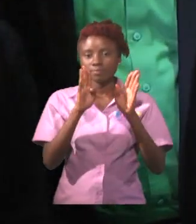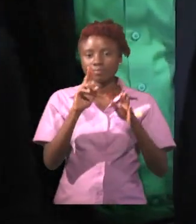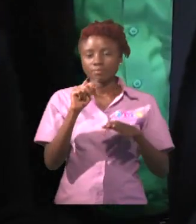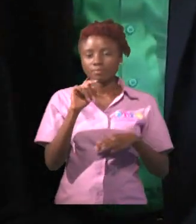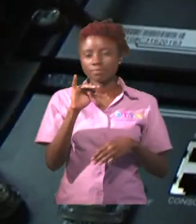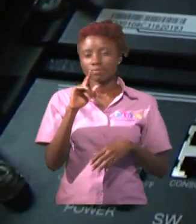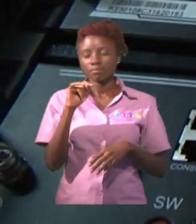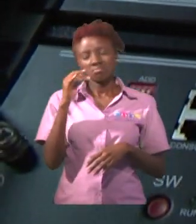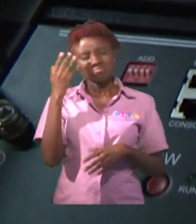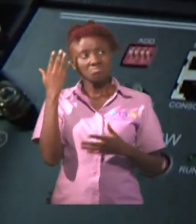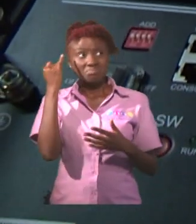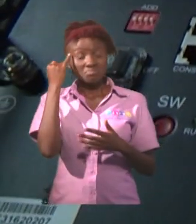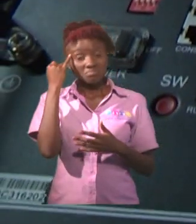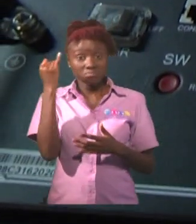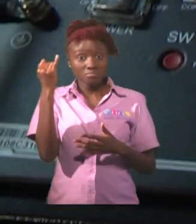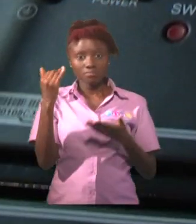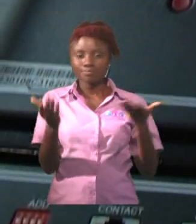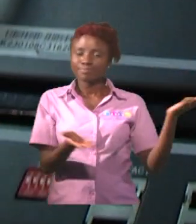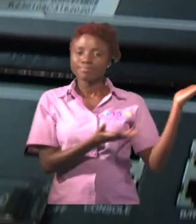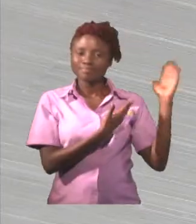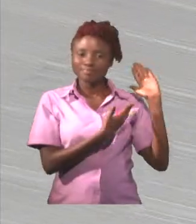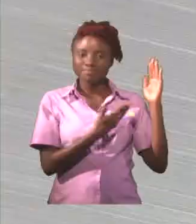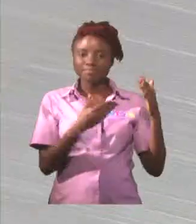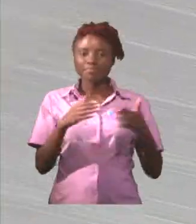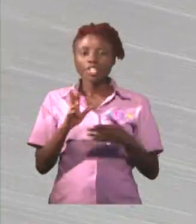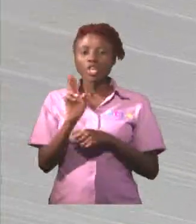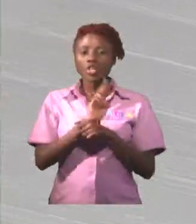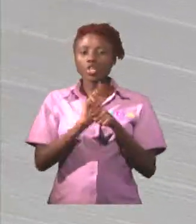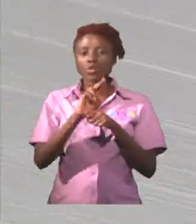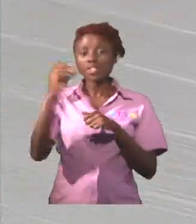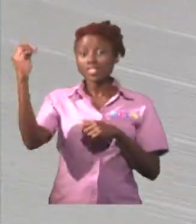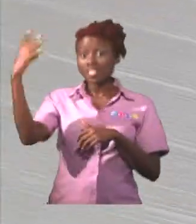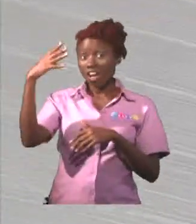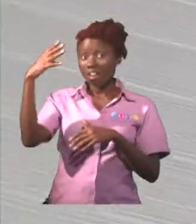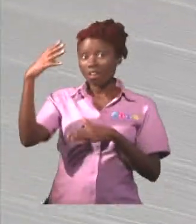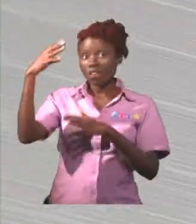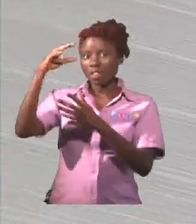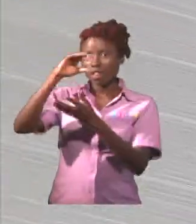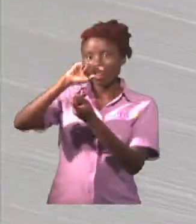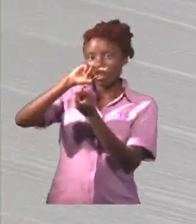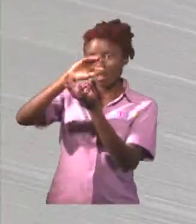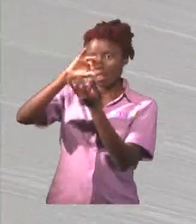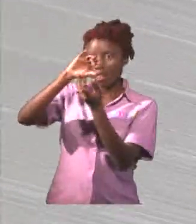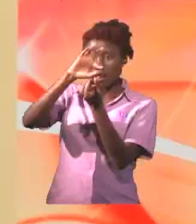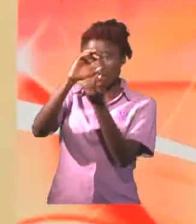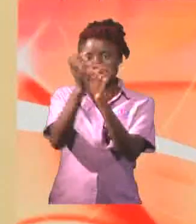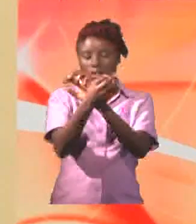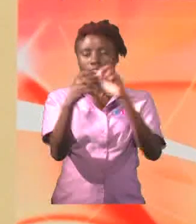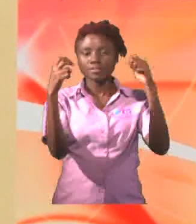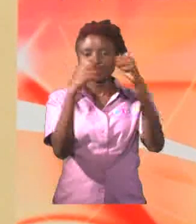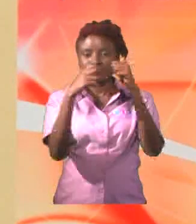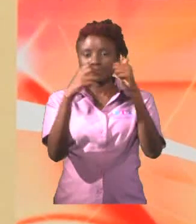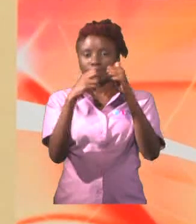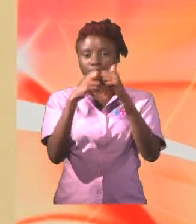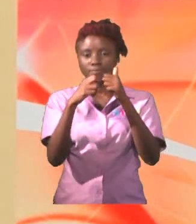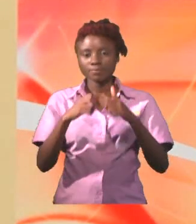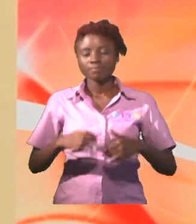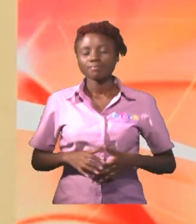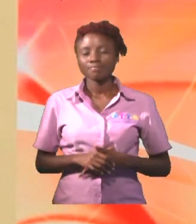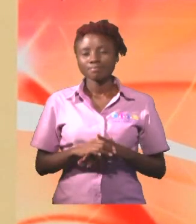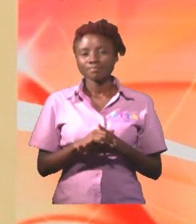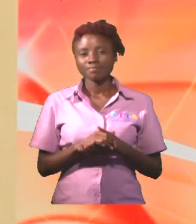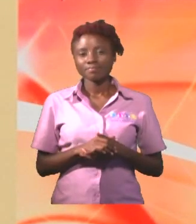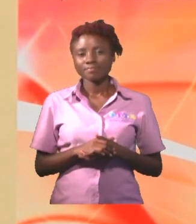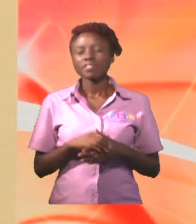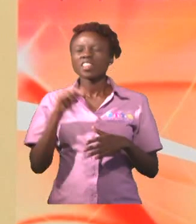solution, giving birth to the installation of the new solar PV system. Minister of Public Utilities Marvin Gonzalez shared the solar system projects